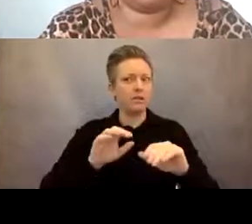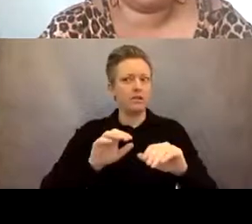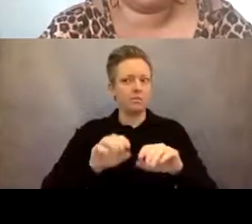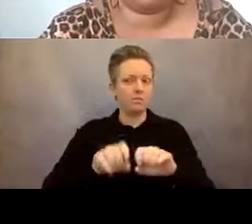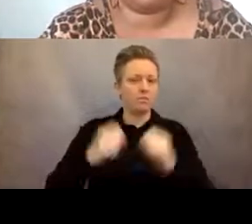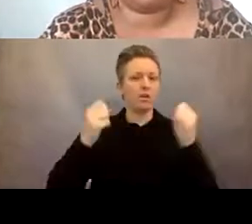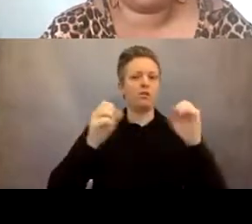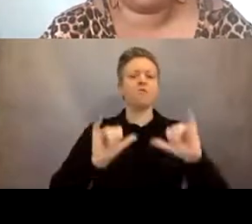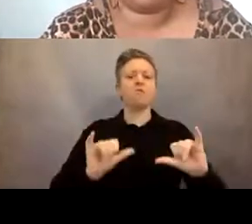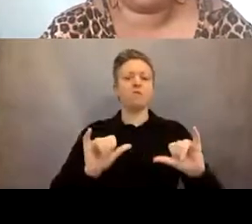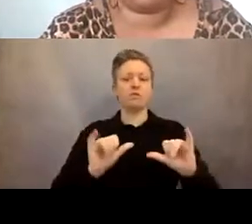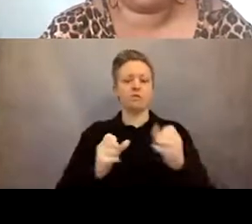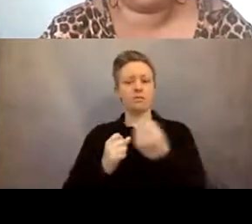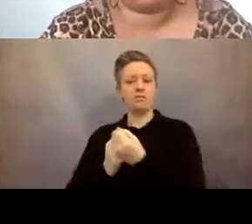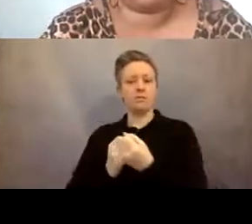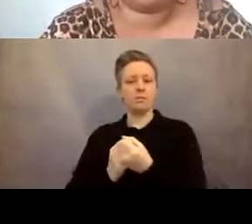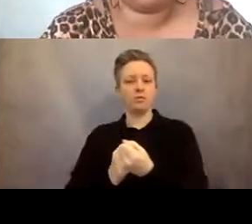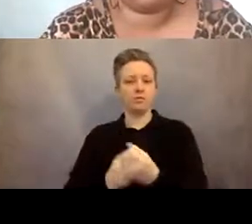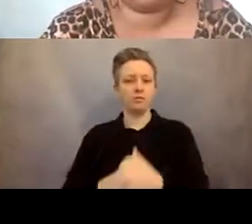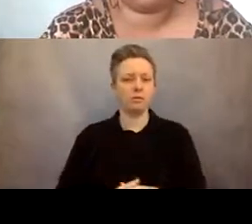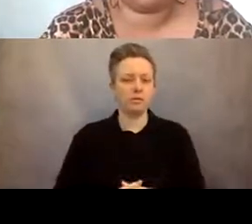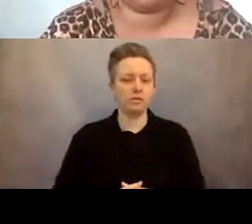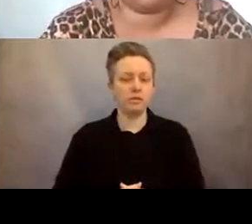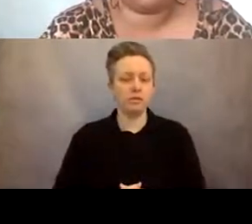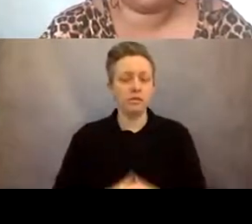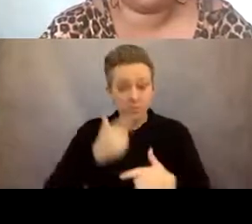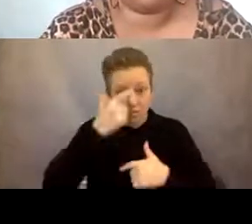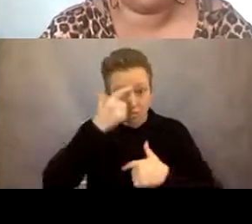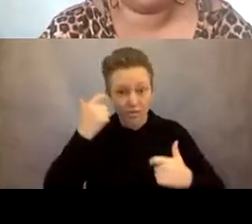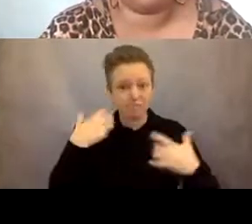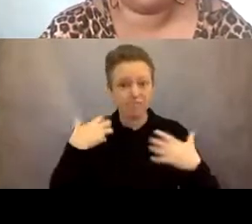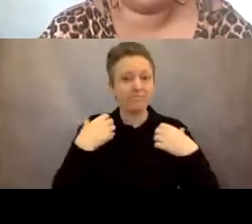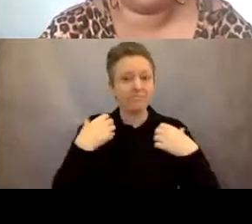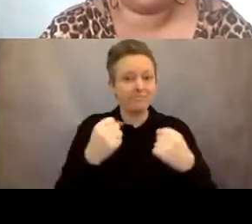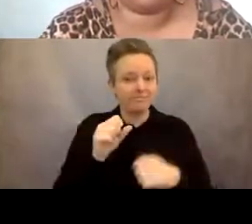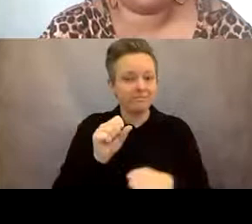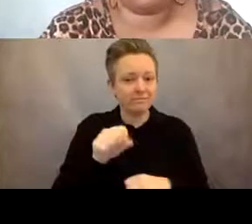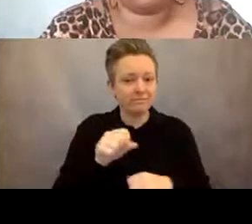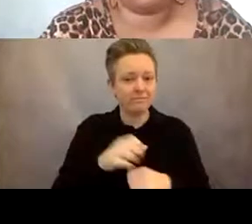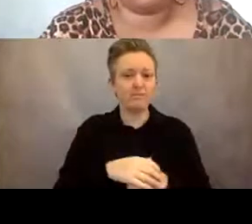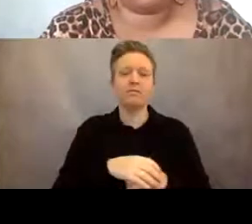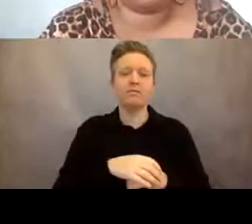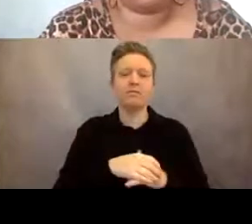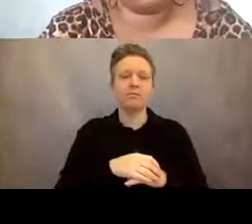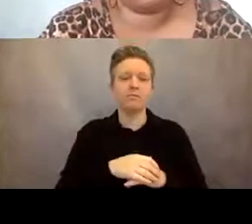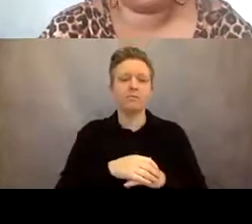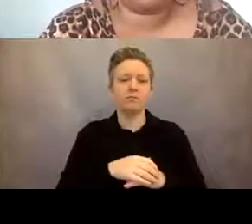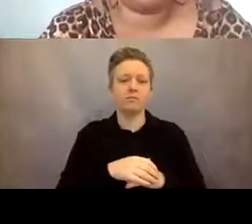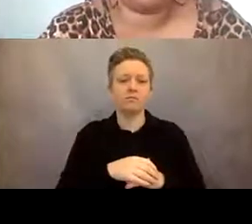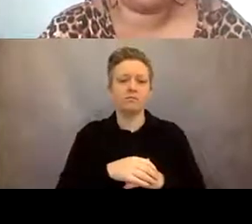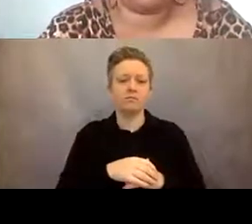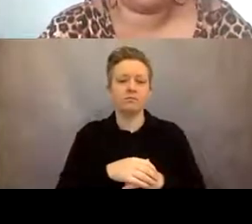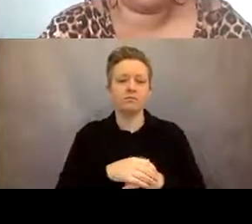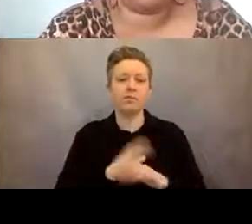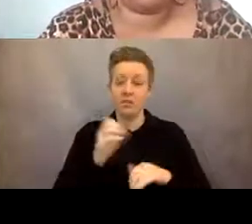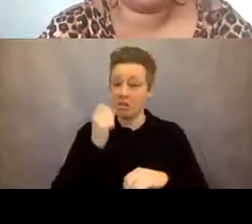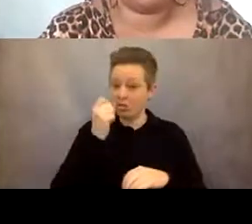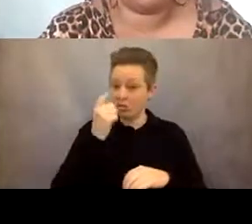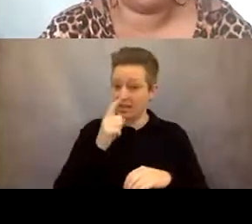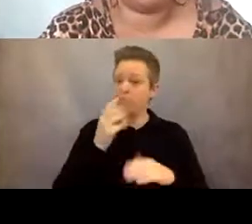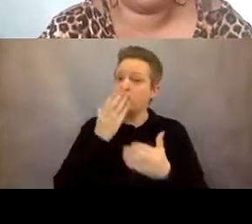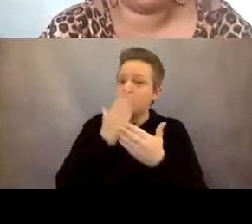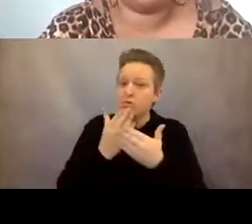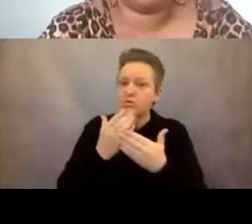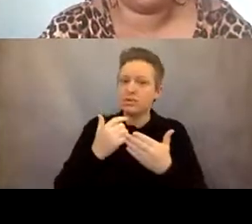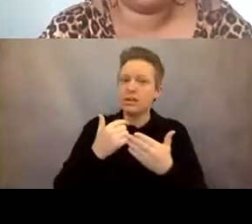remove the stigma to keep me out of your system. Yes, love that. But did you know that doing that was going to break the cycle for my daughter? She would